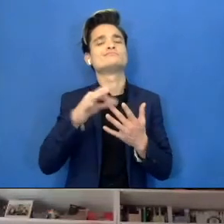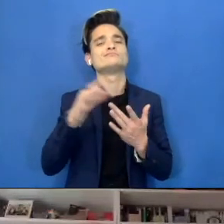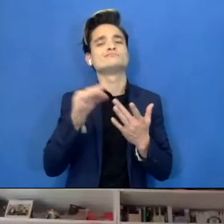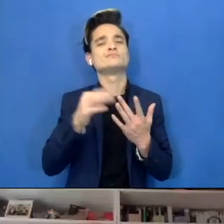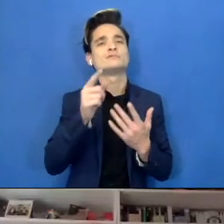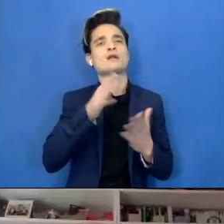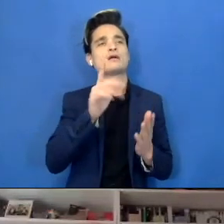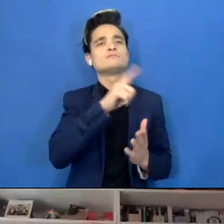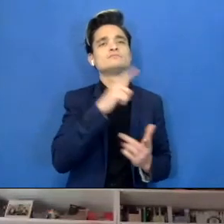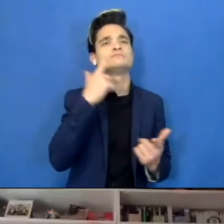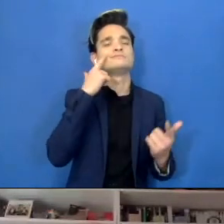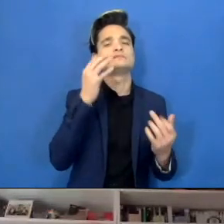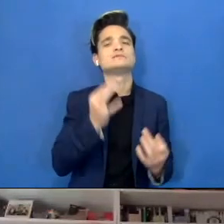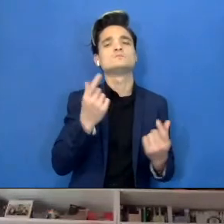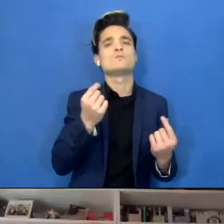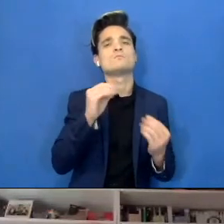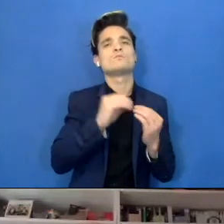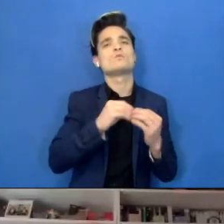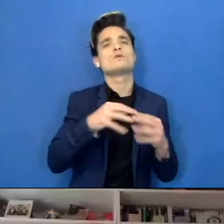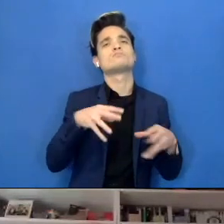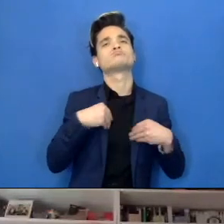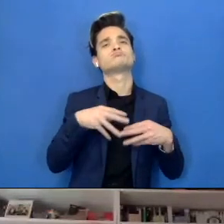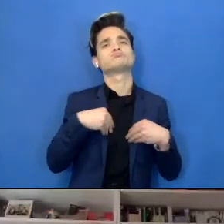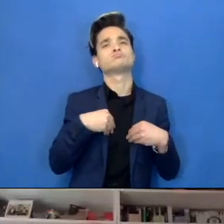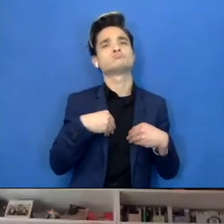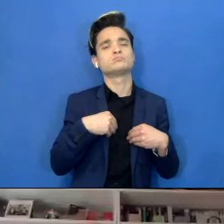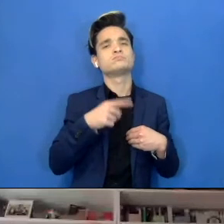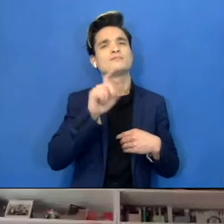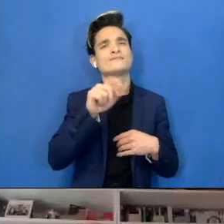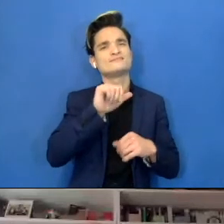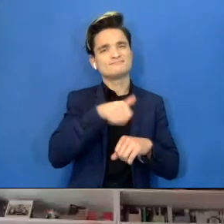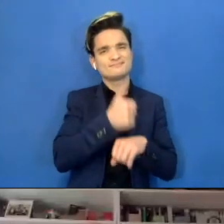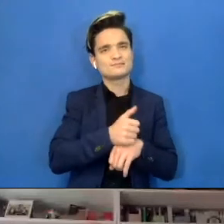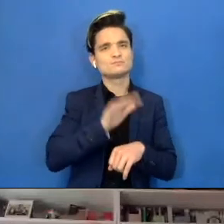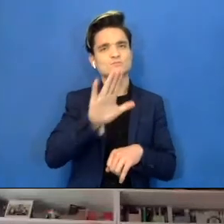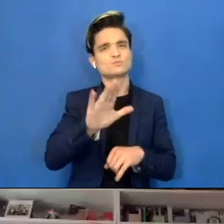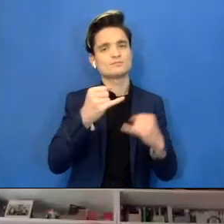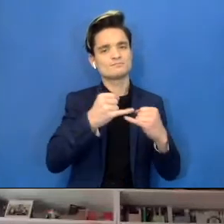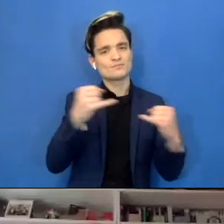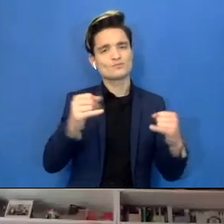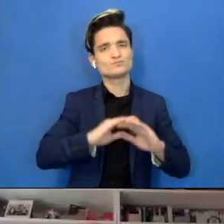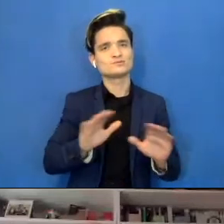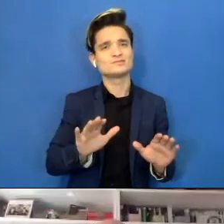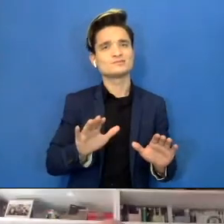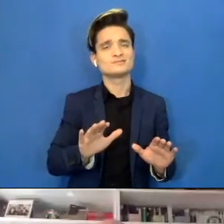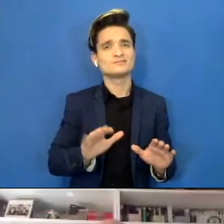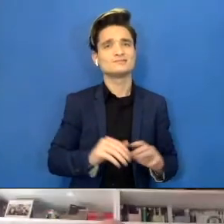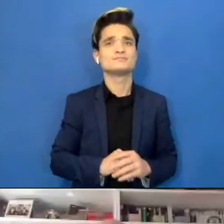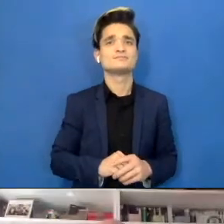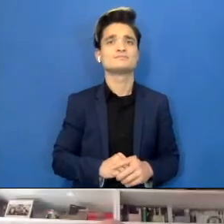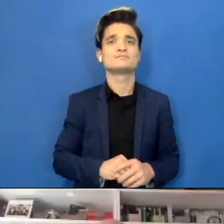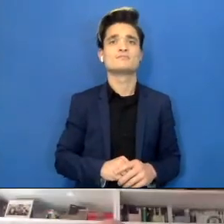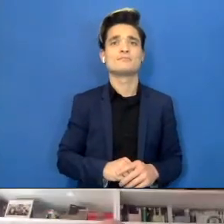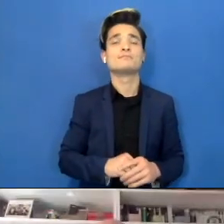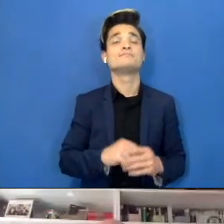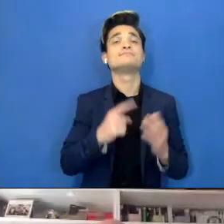establish the boundaries. This is something we have been kind of mentioning from the beginning. Have a talk with if you're working in a troupe where